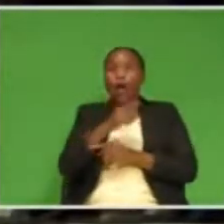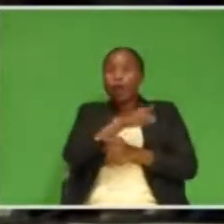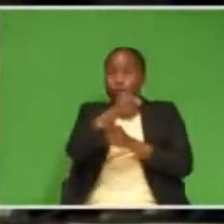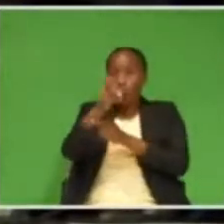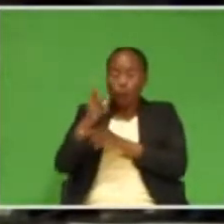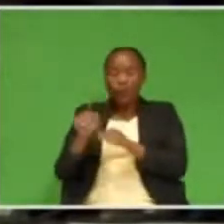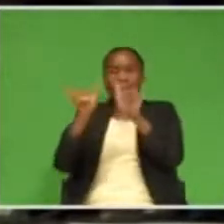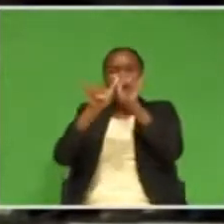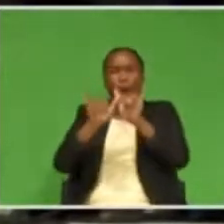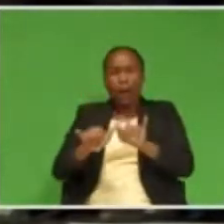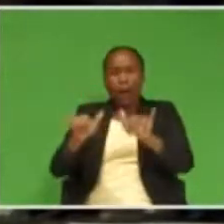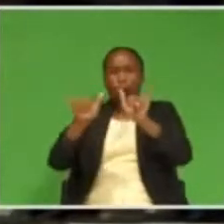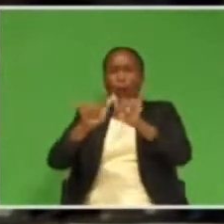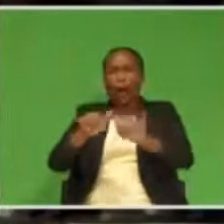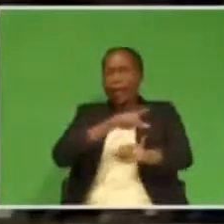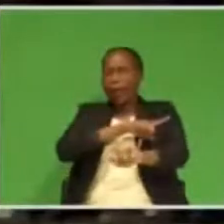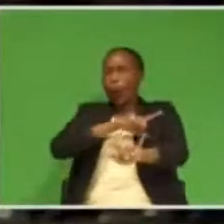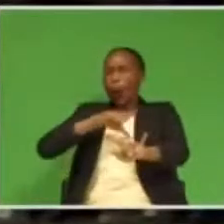waited too long.